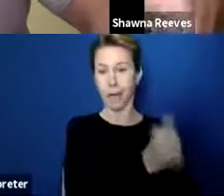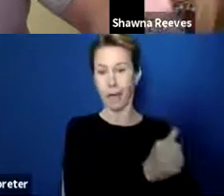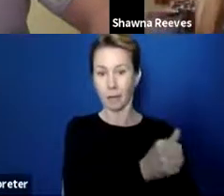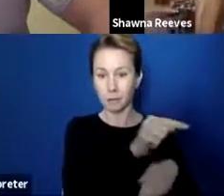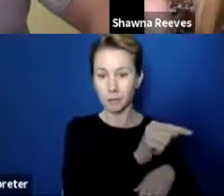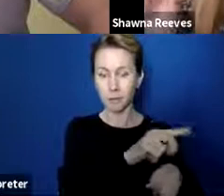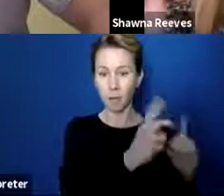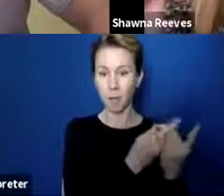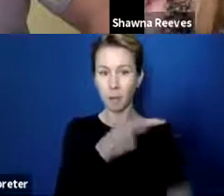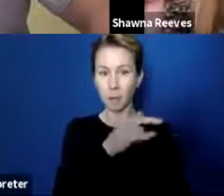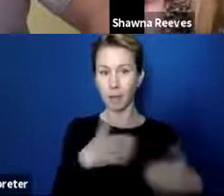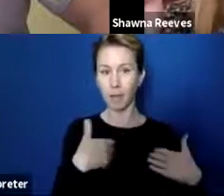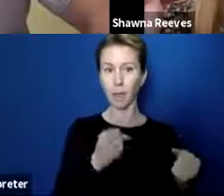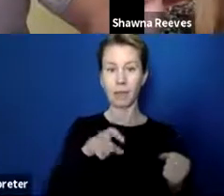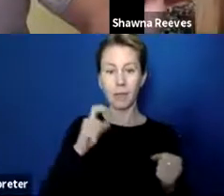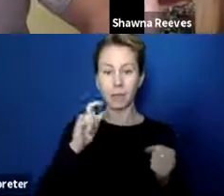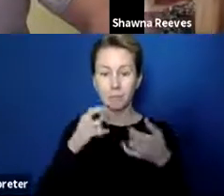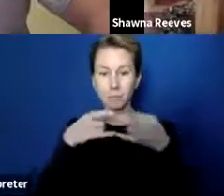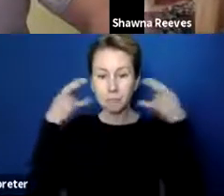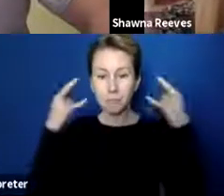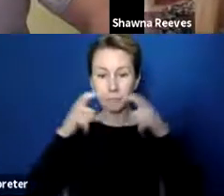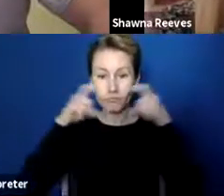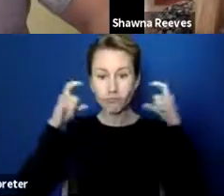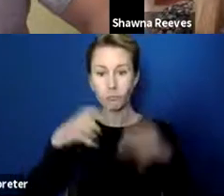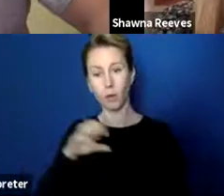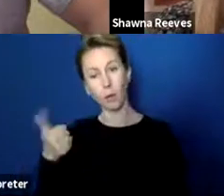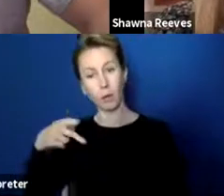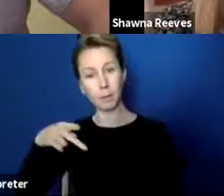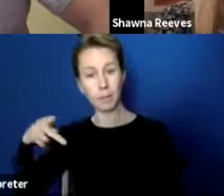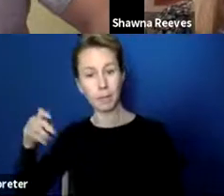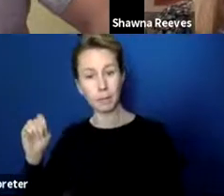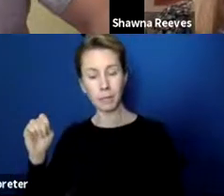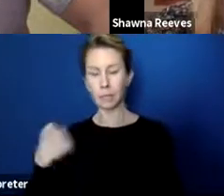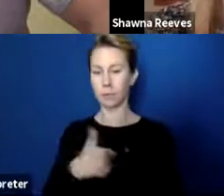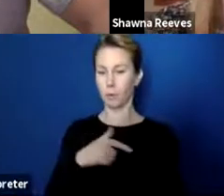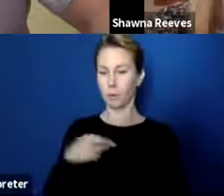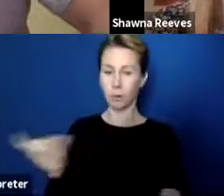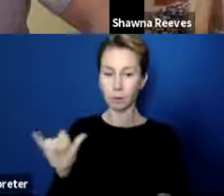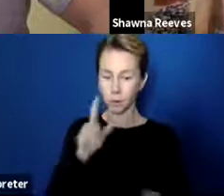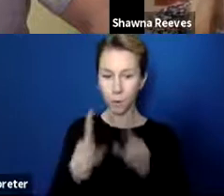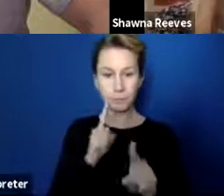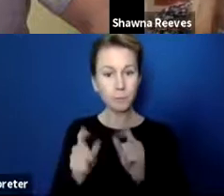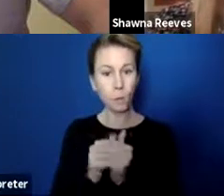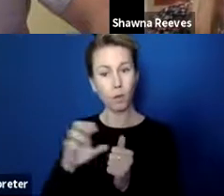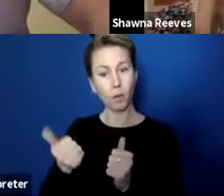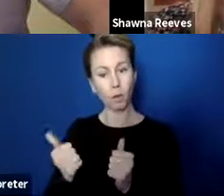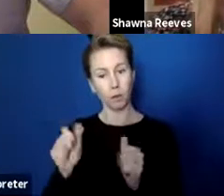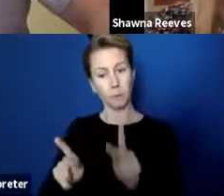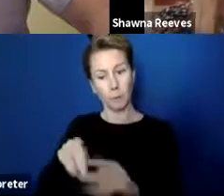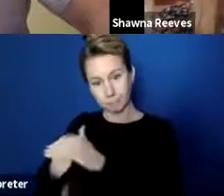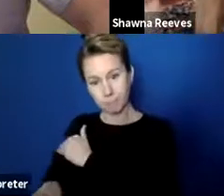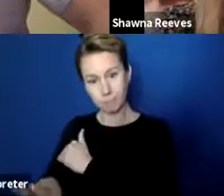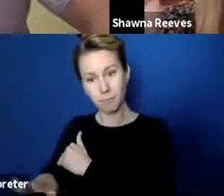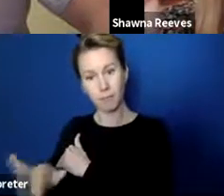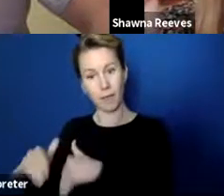facilities are doing, even though we may not get a straight answer. We've asked questions at the guidance of the Department of Public Health. Do they